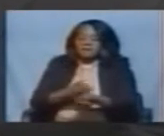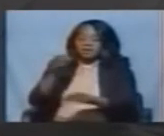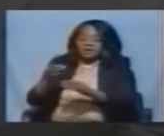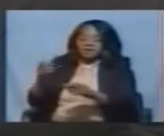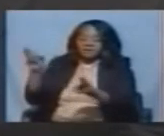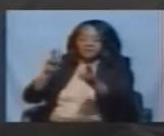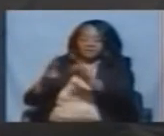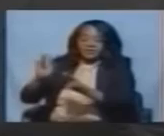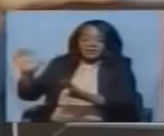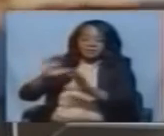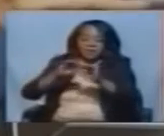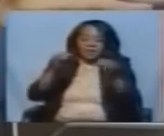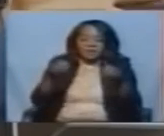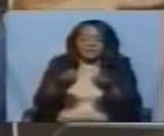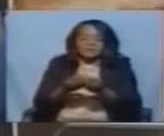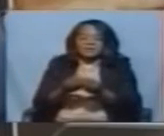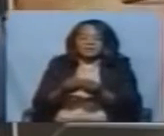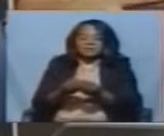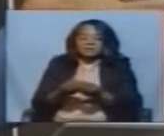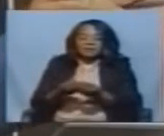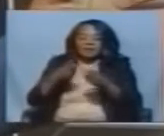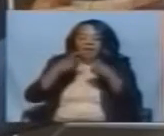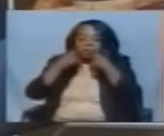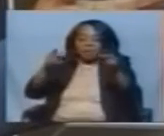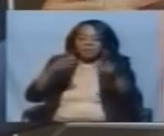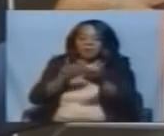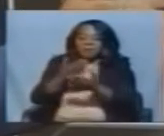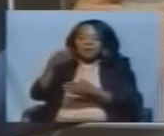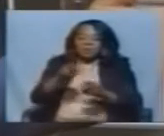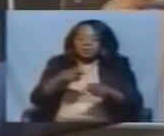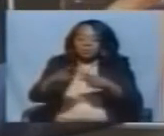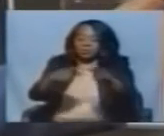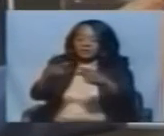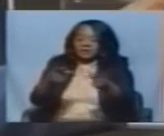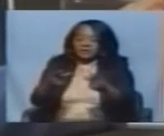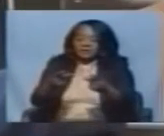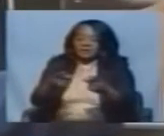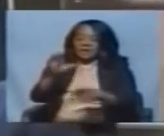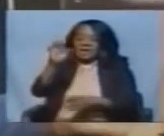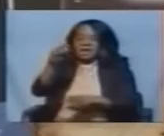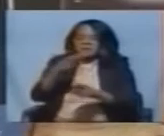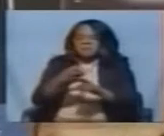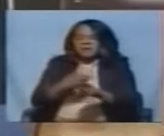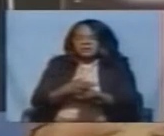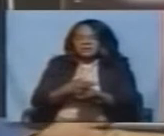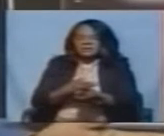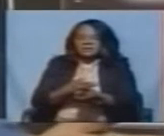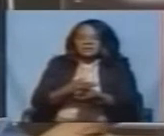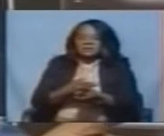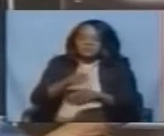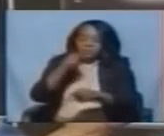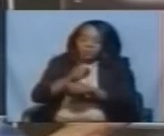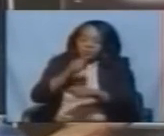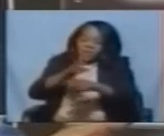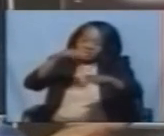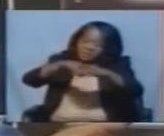do... Meaning in the entire public procurement process, you probably have 8 months? That's why you